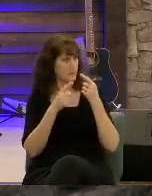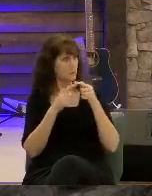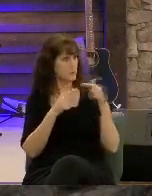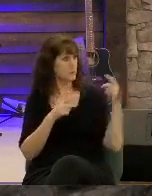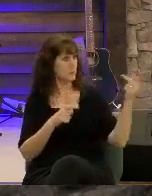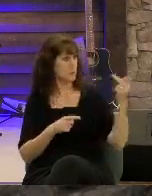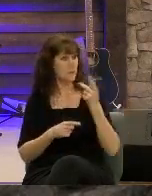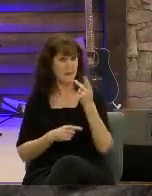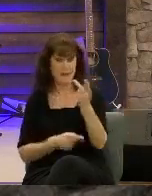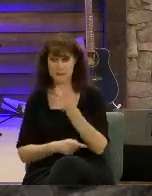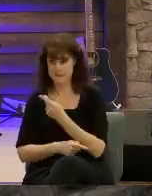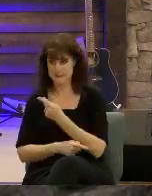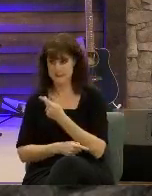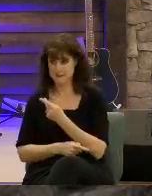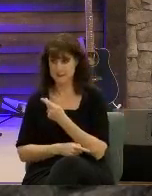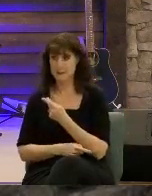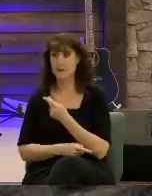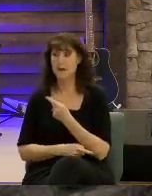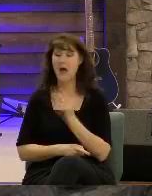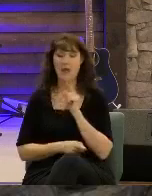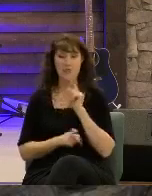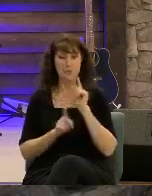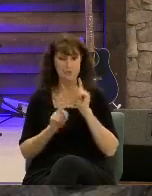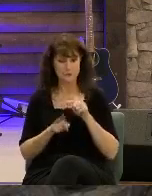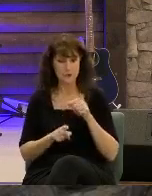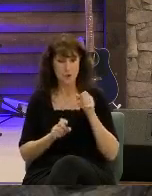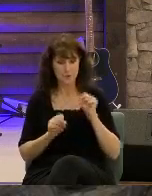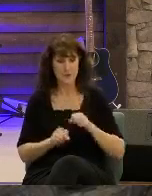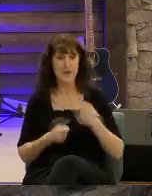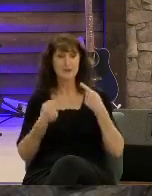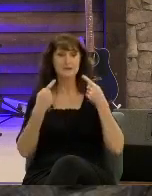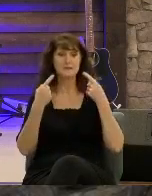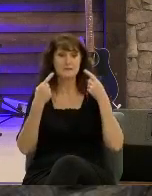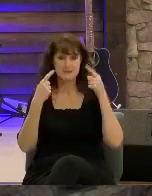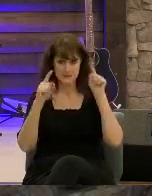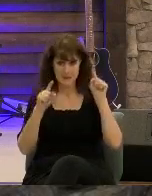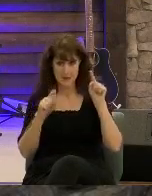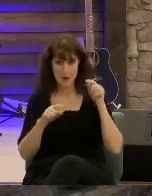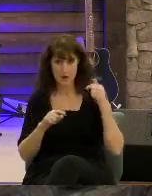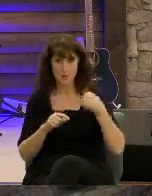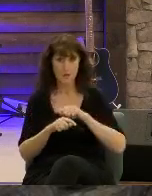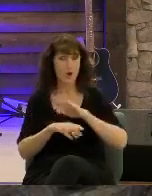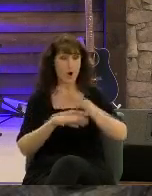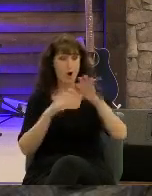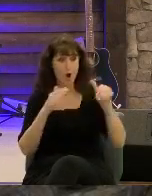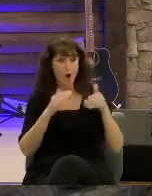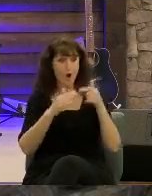those two things, we can declare that we are all of those declarations that we